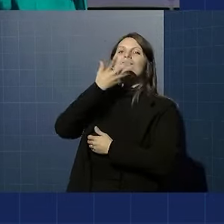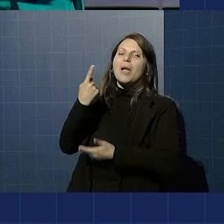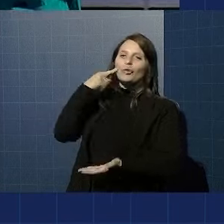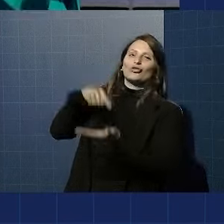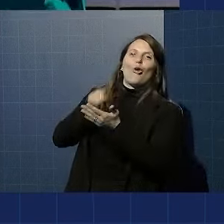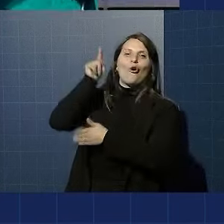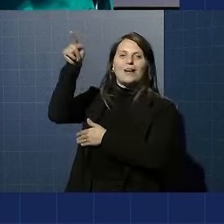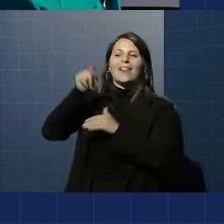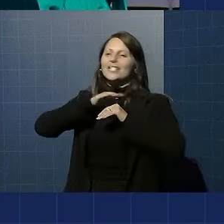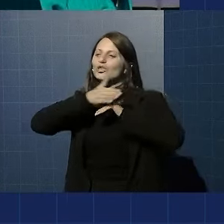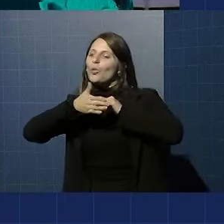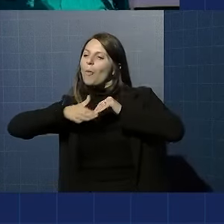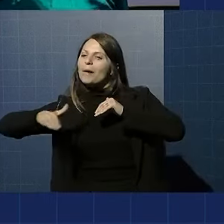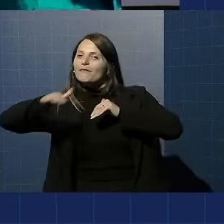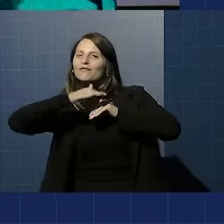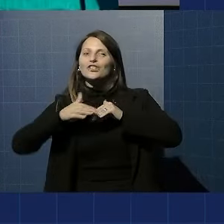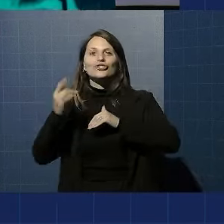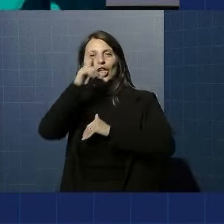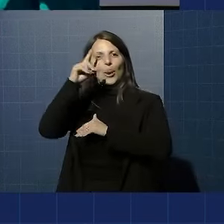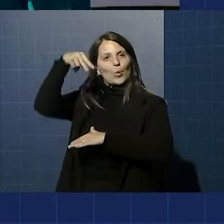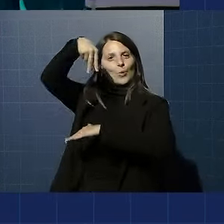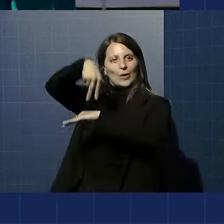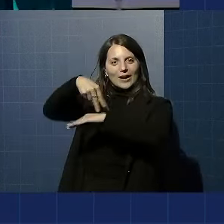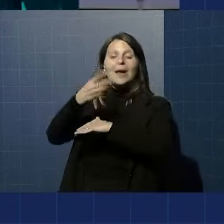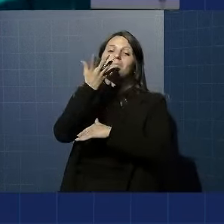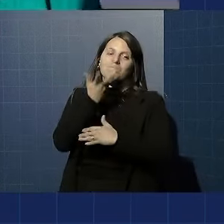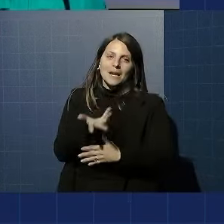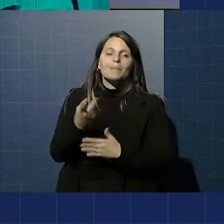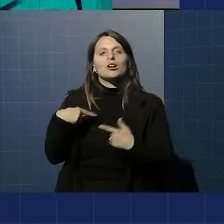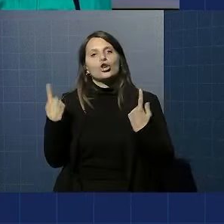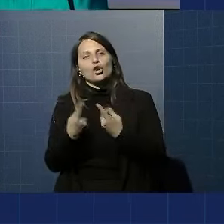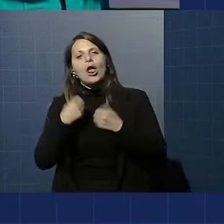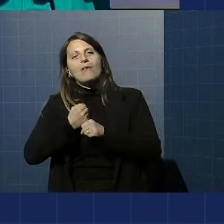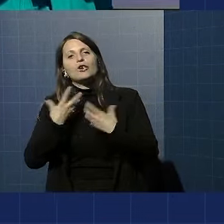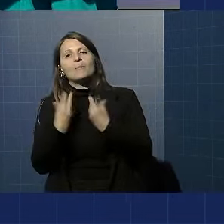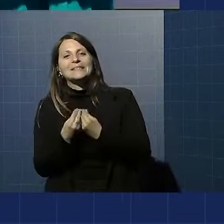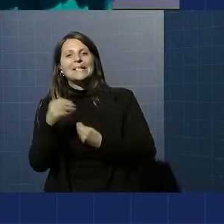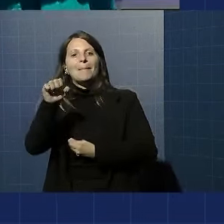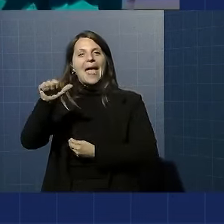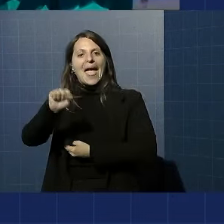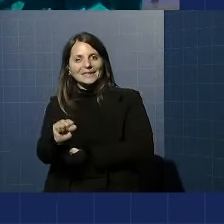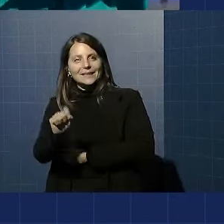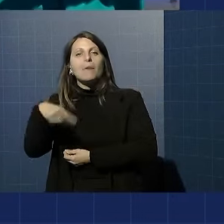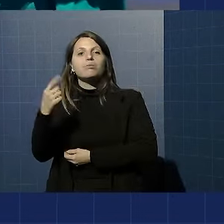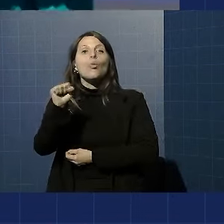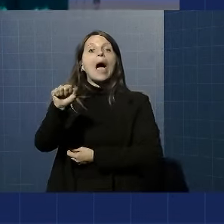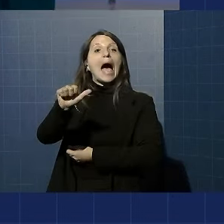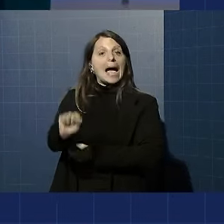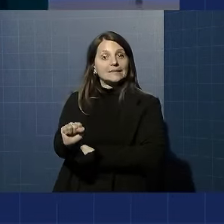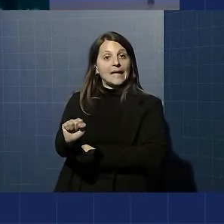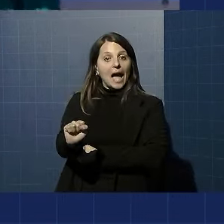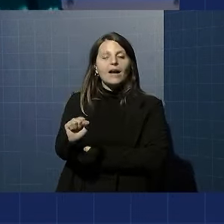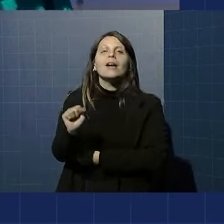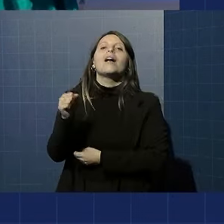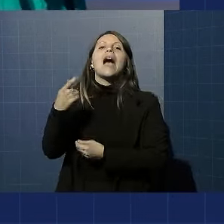ESA, NASA, the Canadian Space Agency, and the Japanese Space Agency in having a station that will orbit the moon,